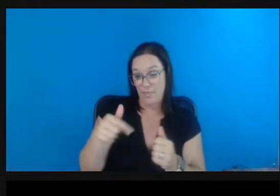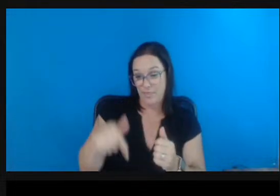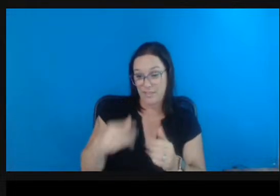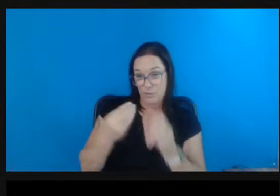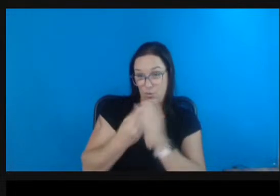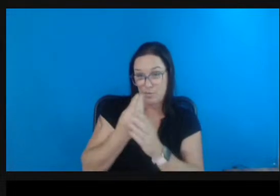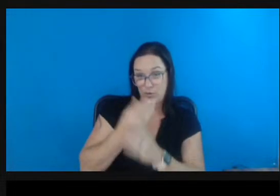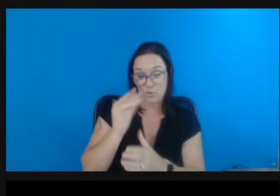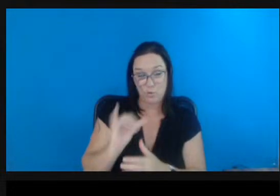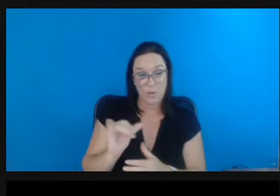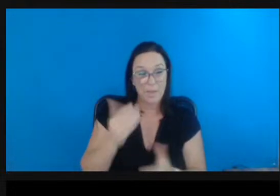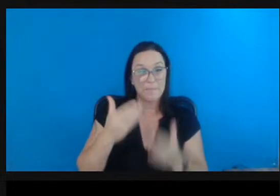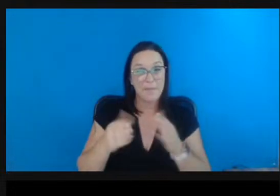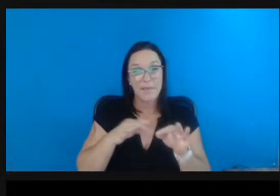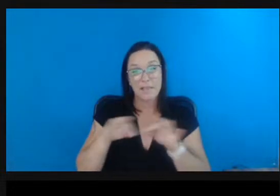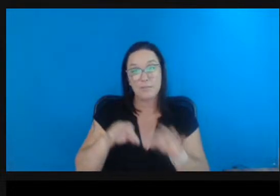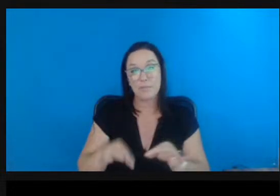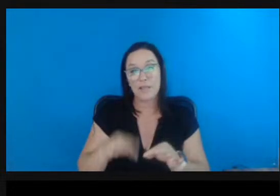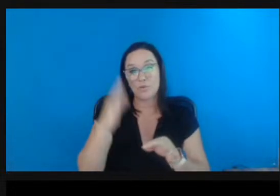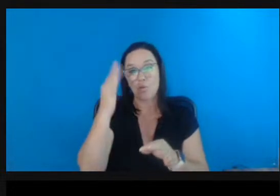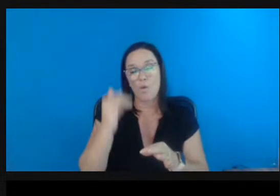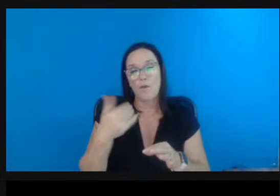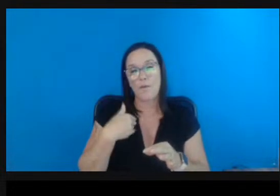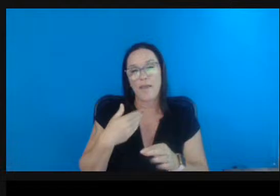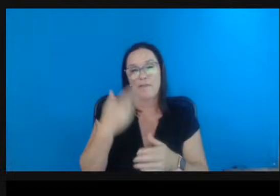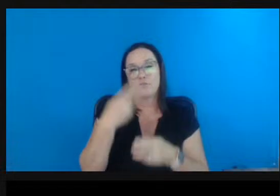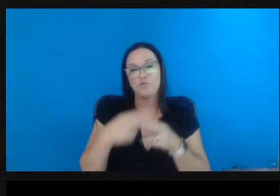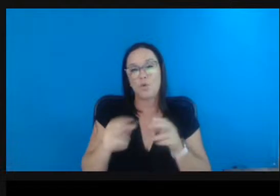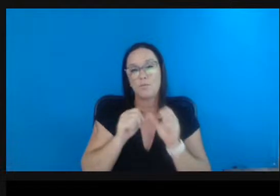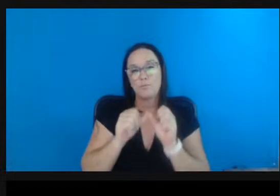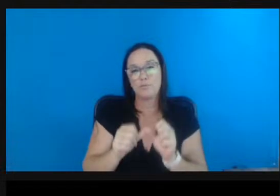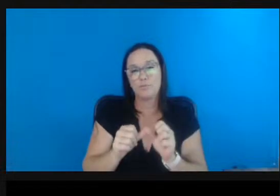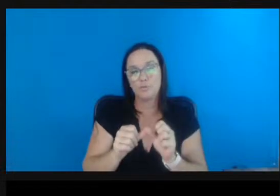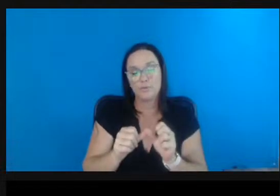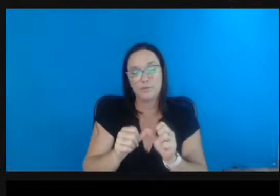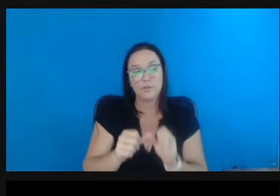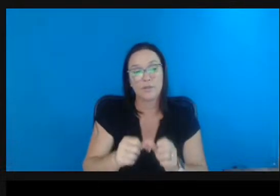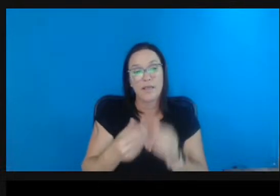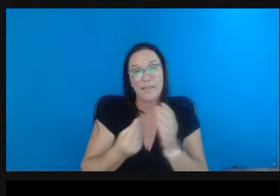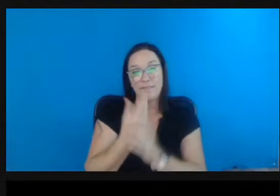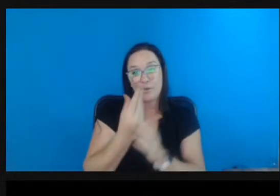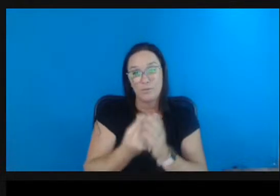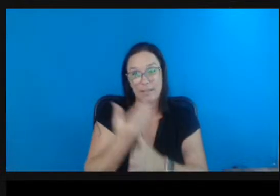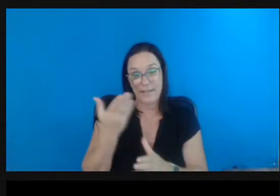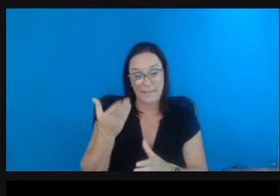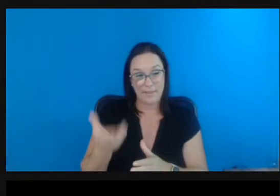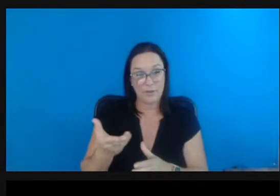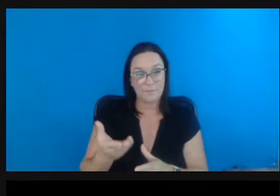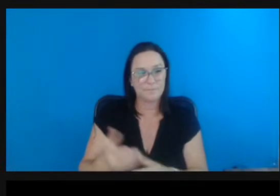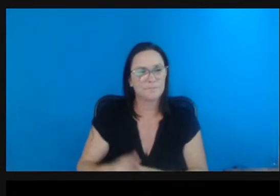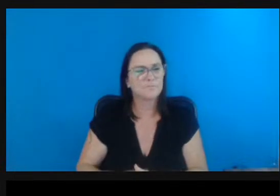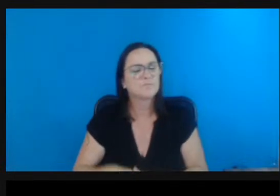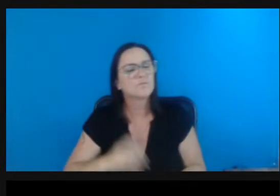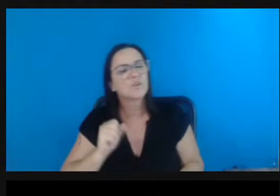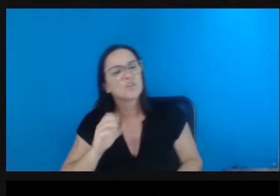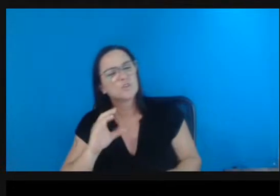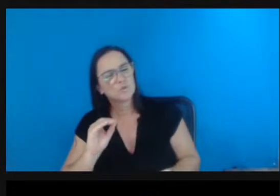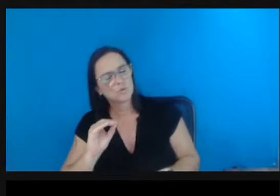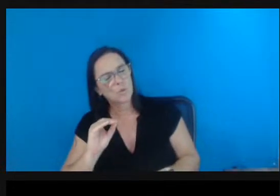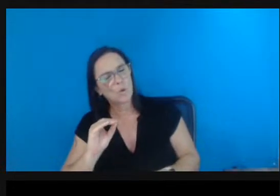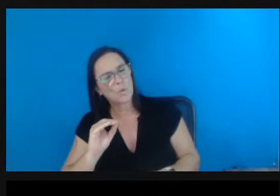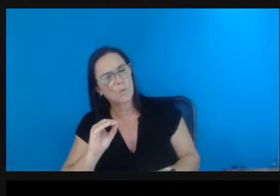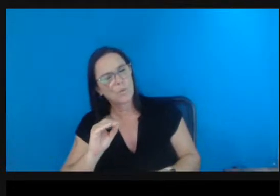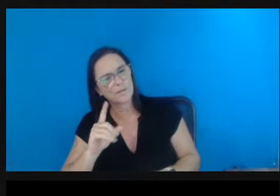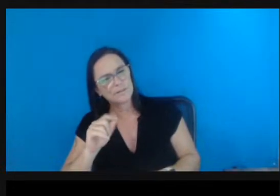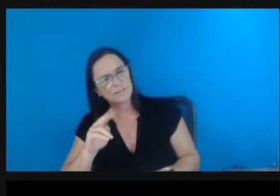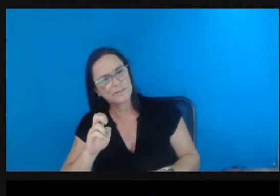some shortened durations of fountains that we're seeing here. But we'll see. Just to follow